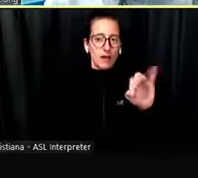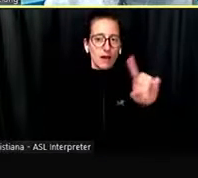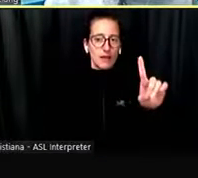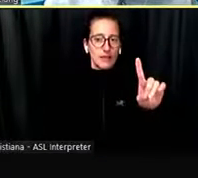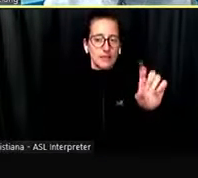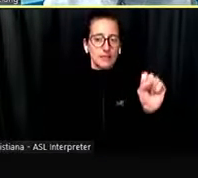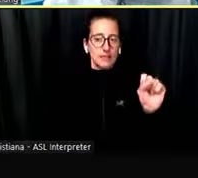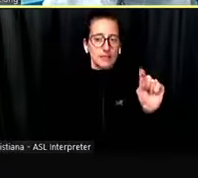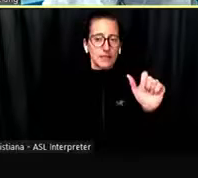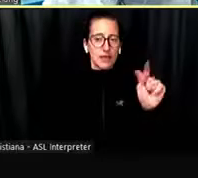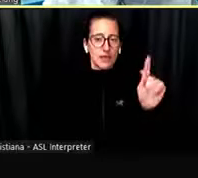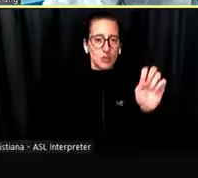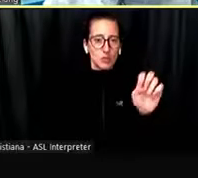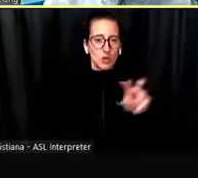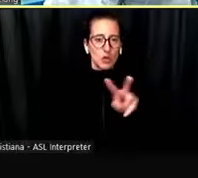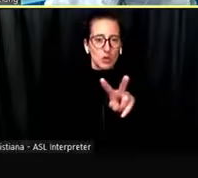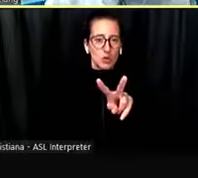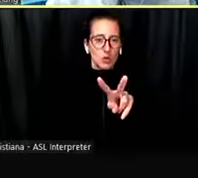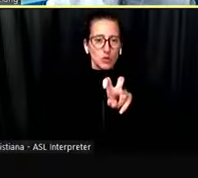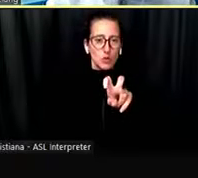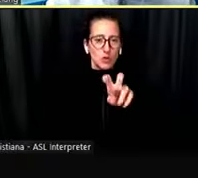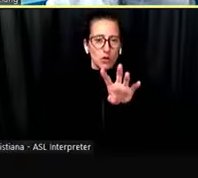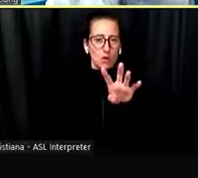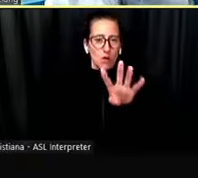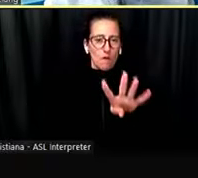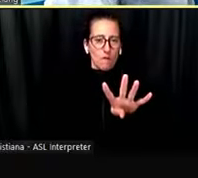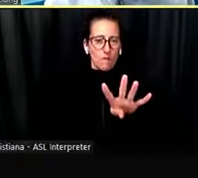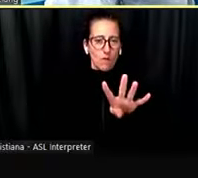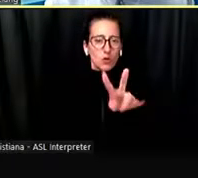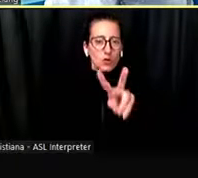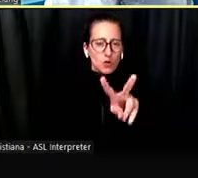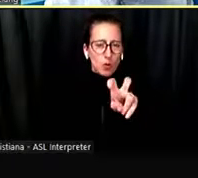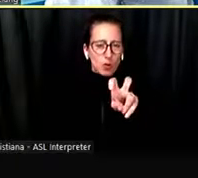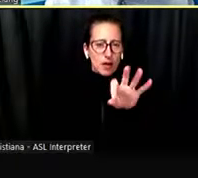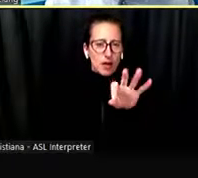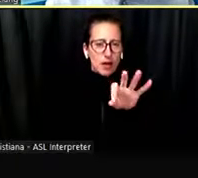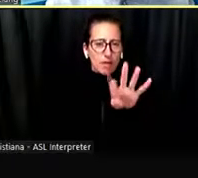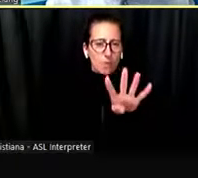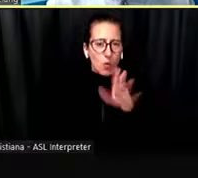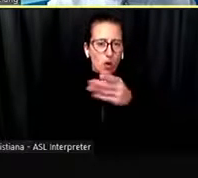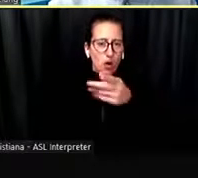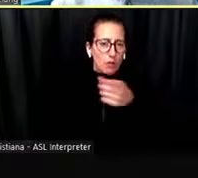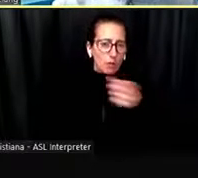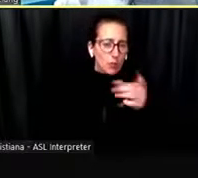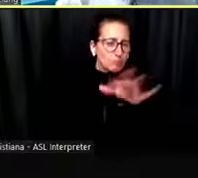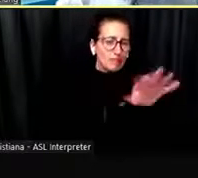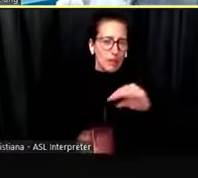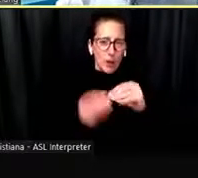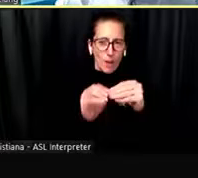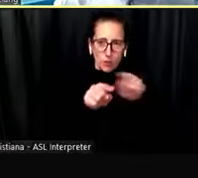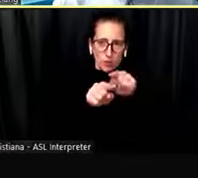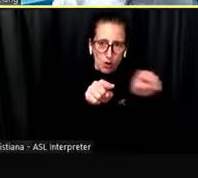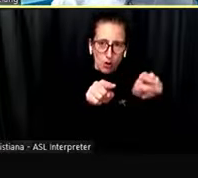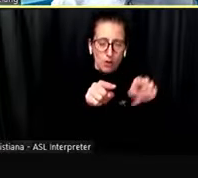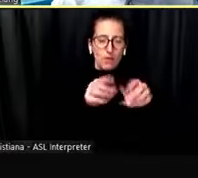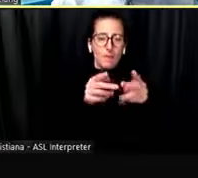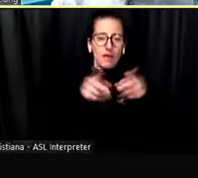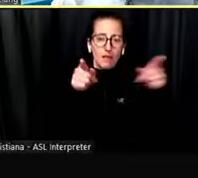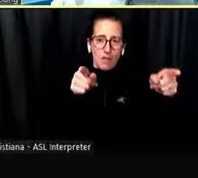294.305 to 294.565. This is the set of statutes that actually guides our county's budget process.